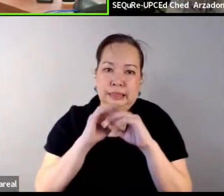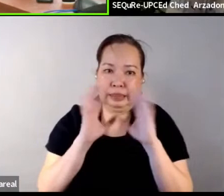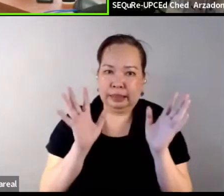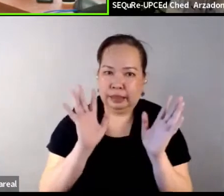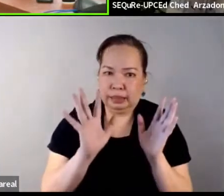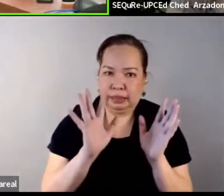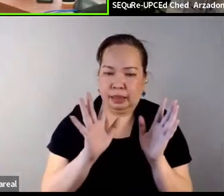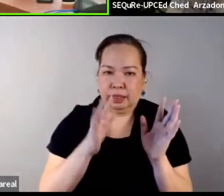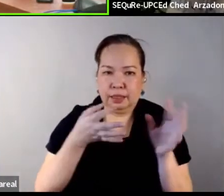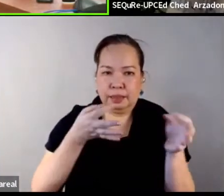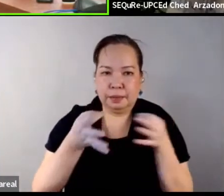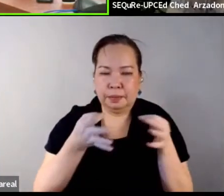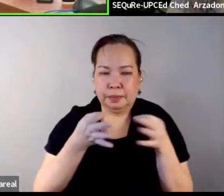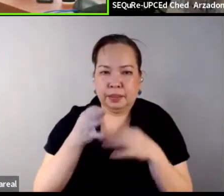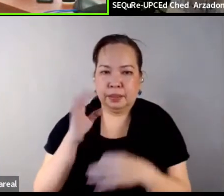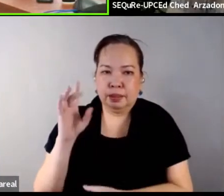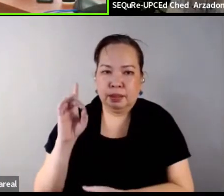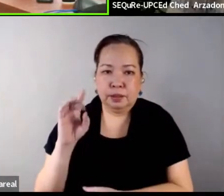Dr. Karin.